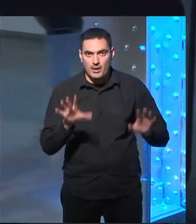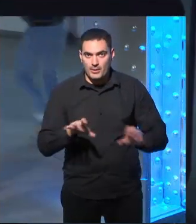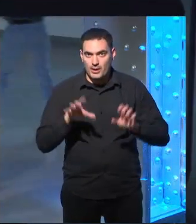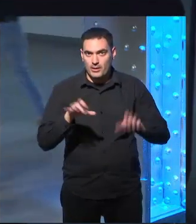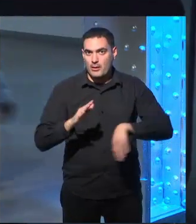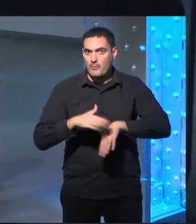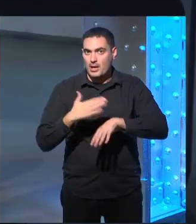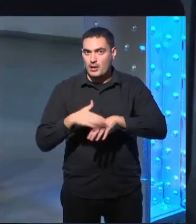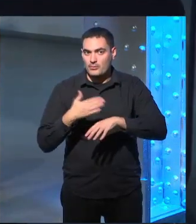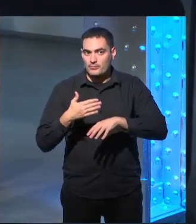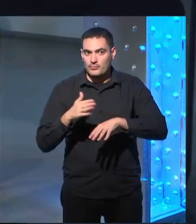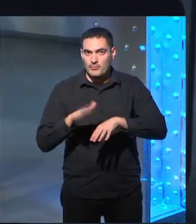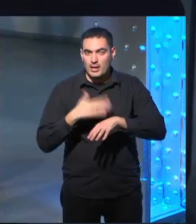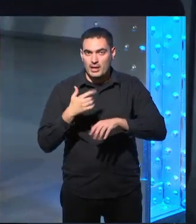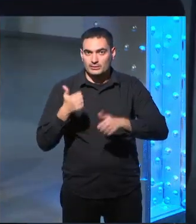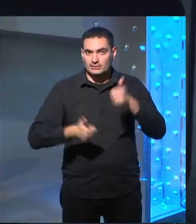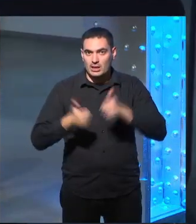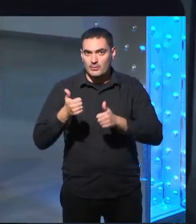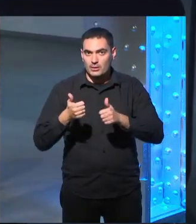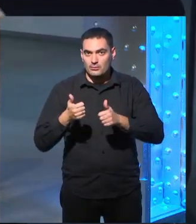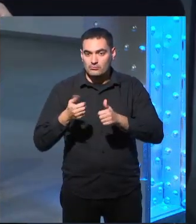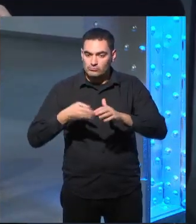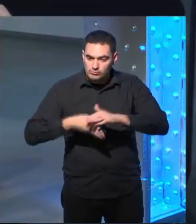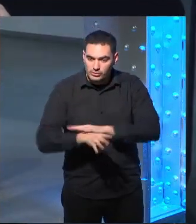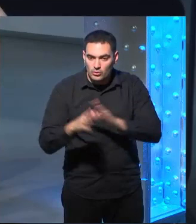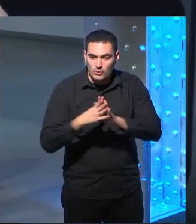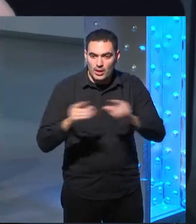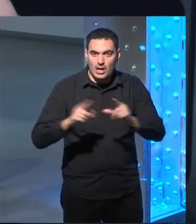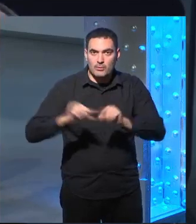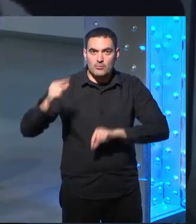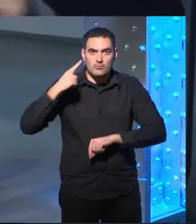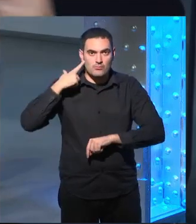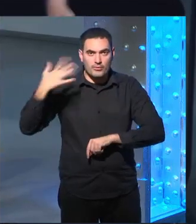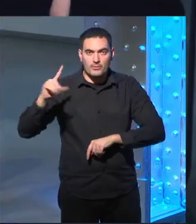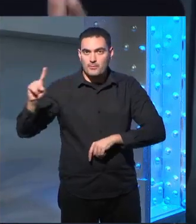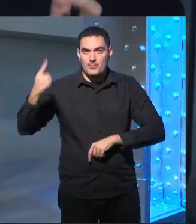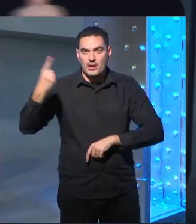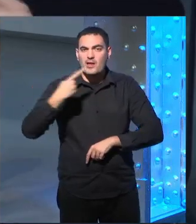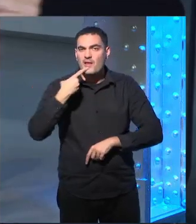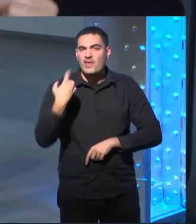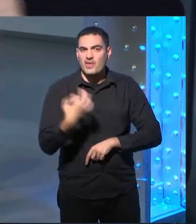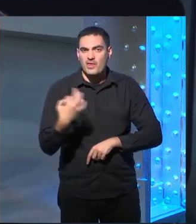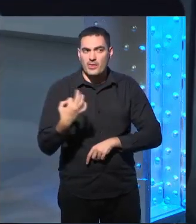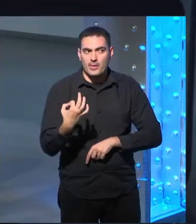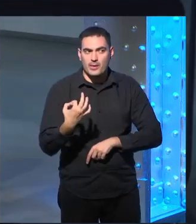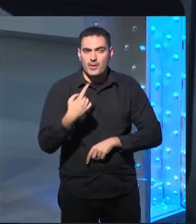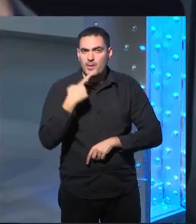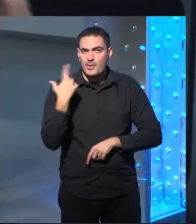deep learning system so that it would pass the most prestigious university in